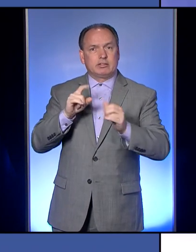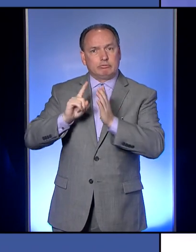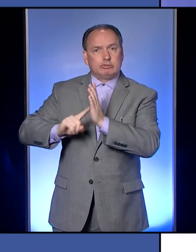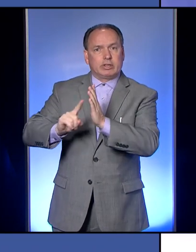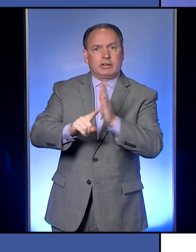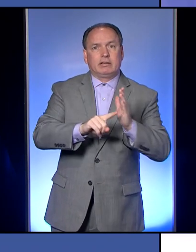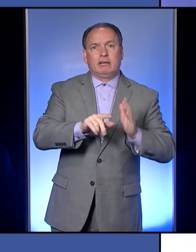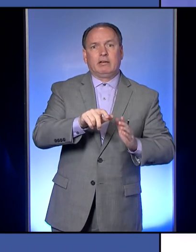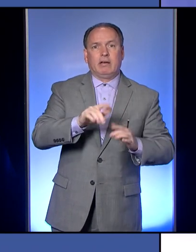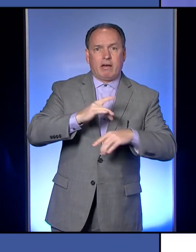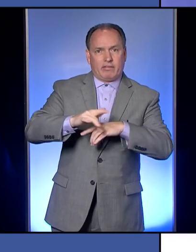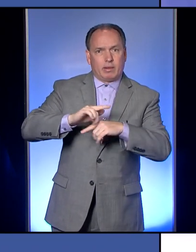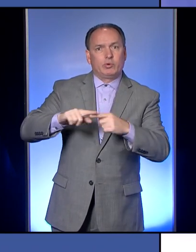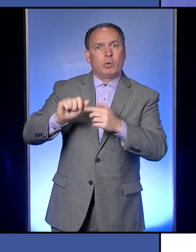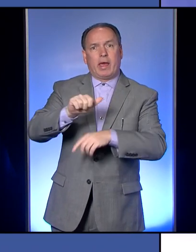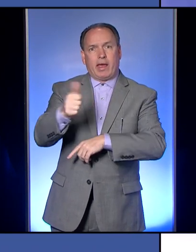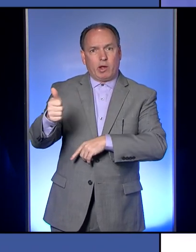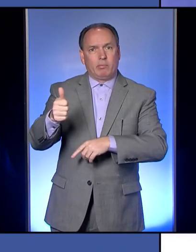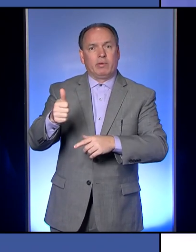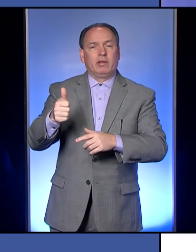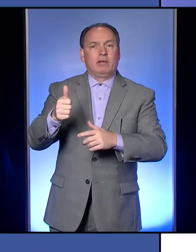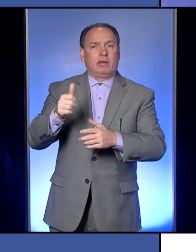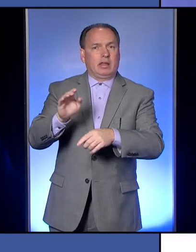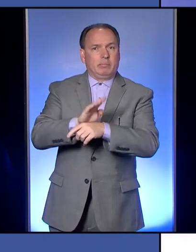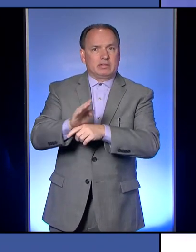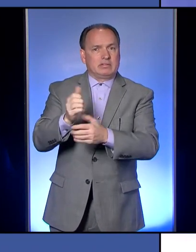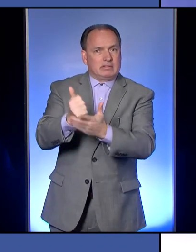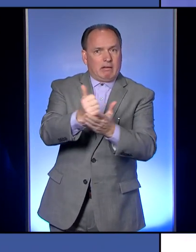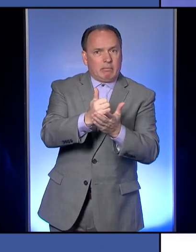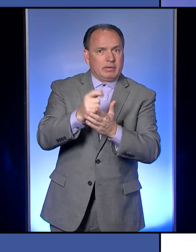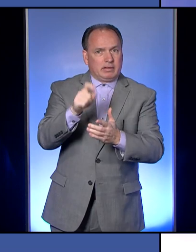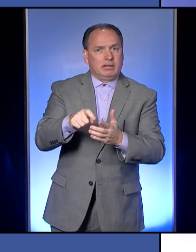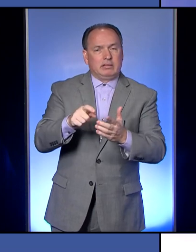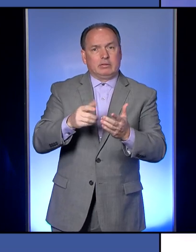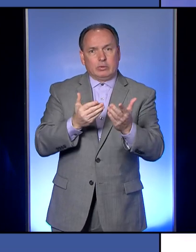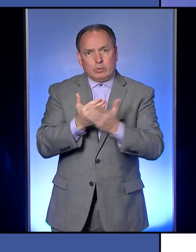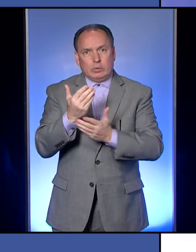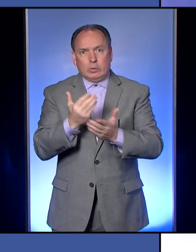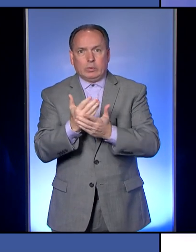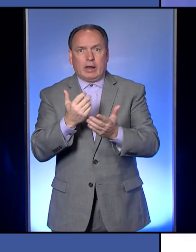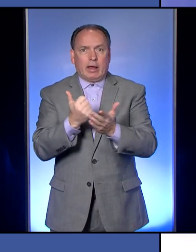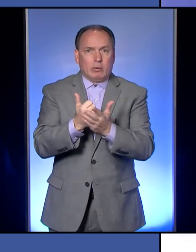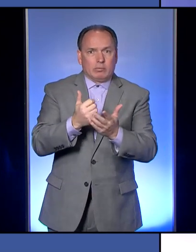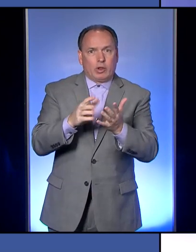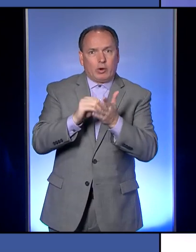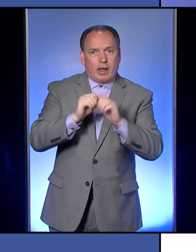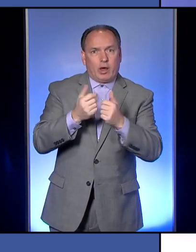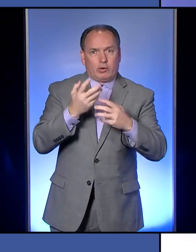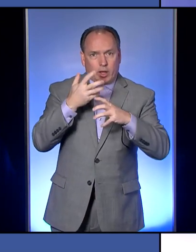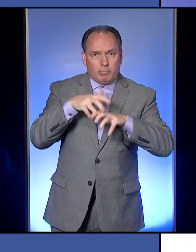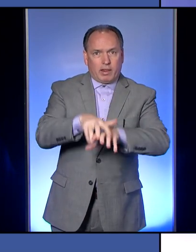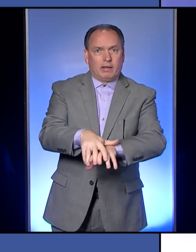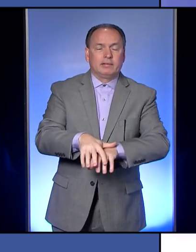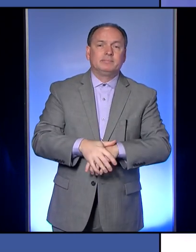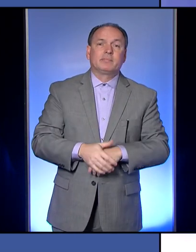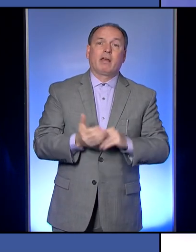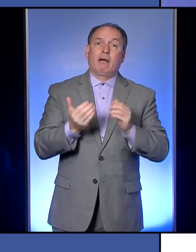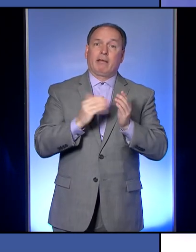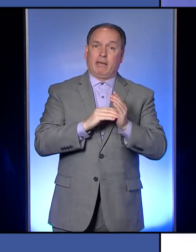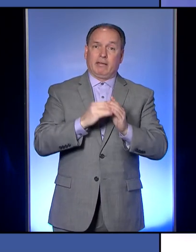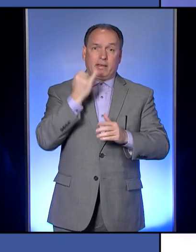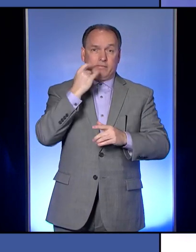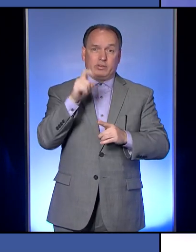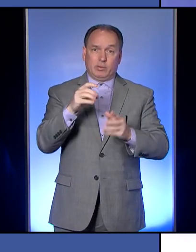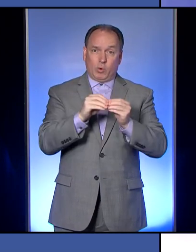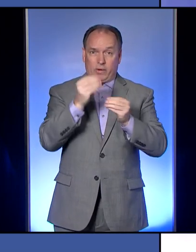help any business who's trying to navigate this new world also and comply. Once again, if you need information